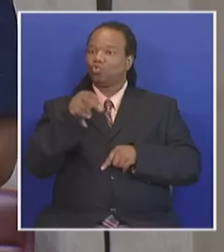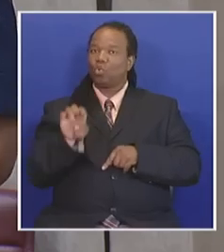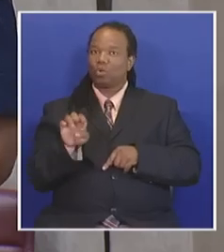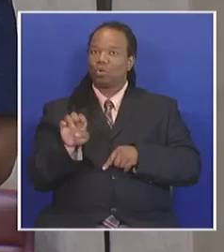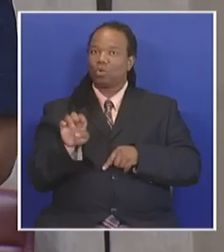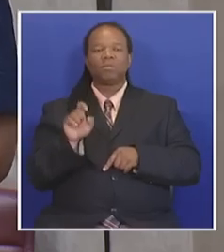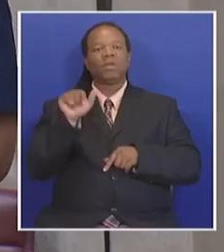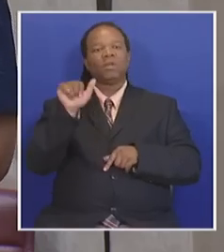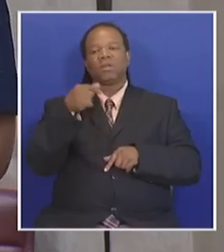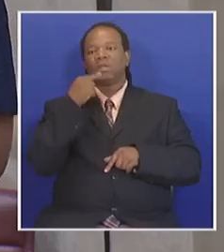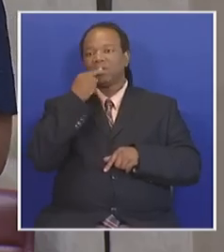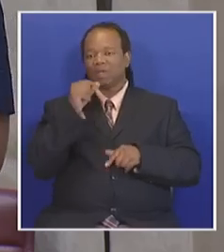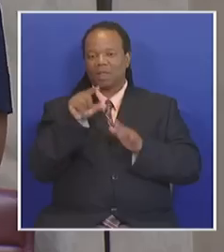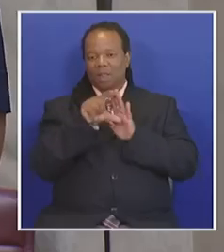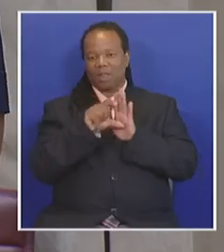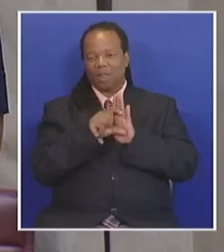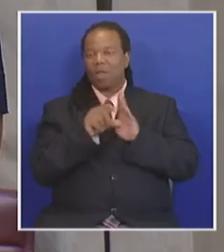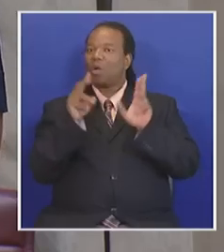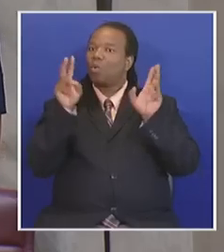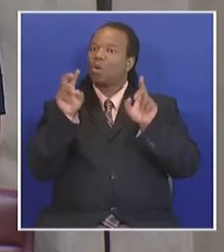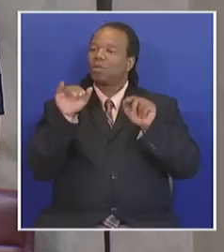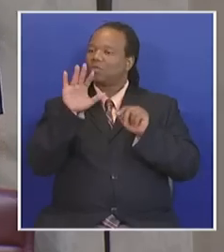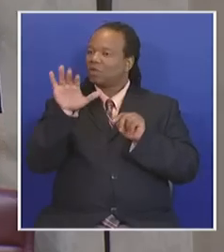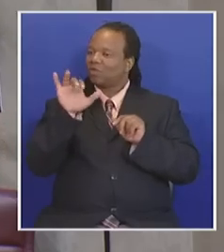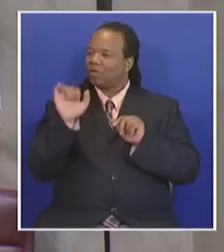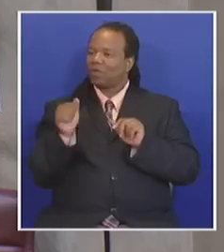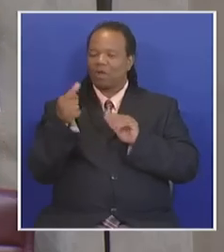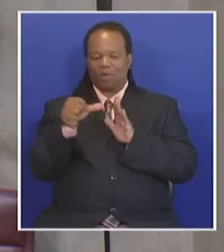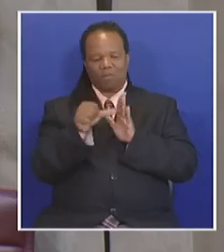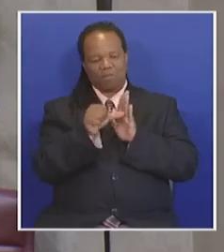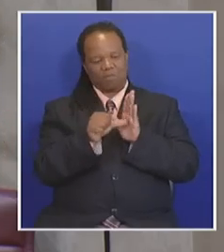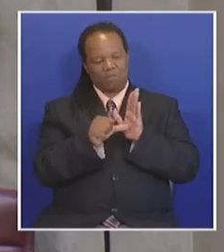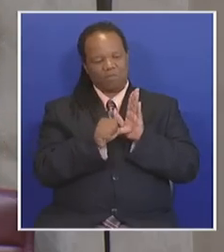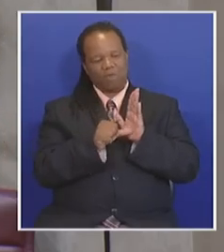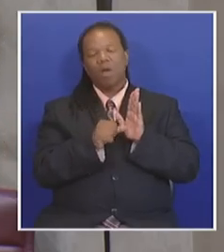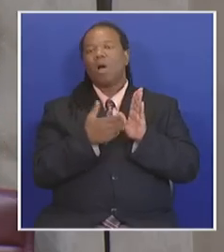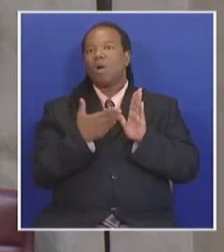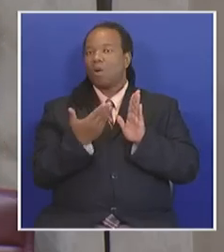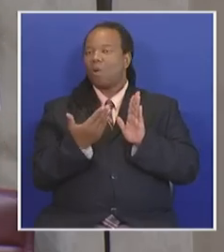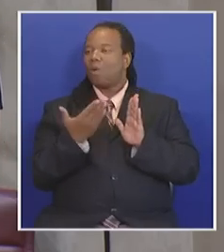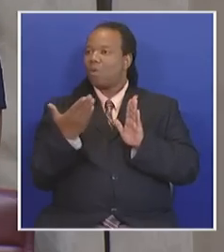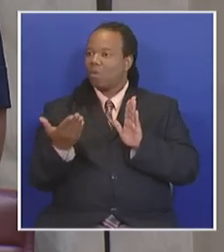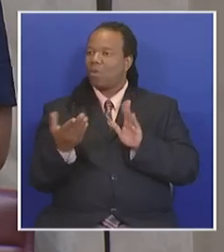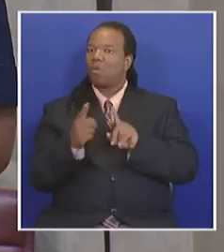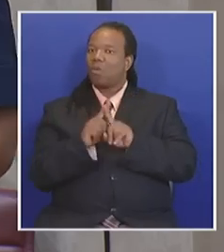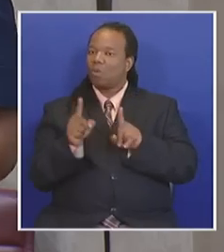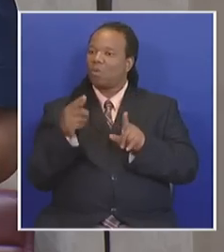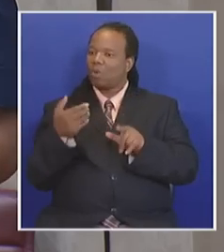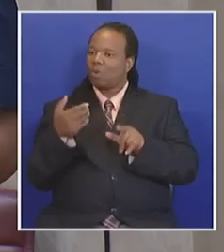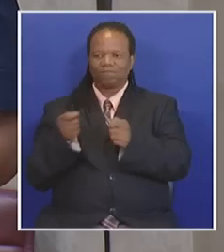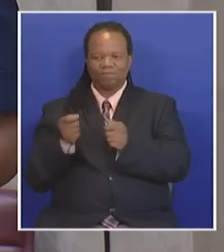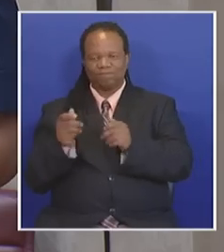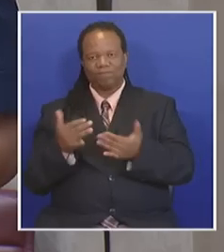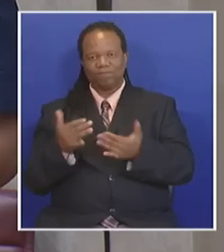which removed, and I quote, the question of South Africa from the list of matters which that council was seized with. Almost